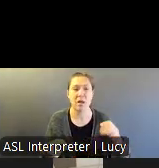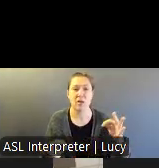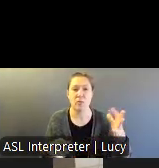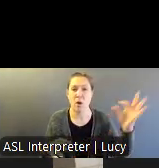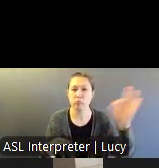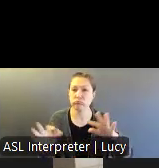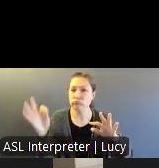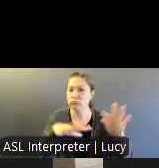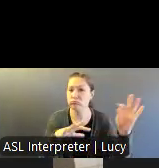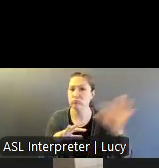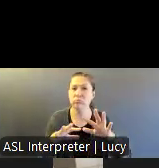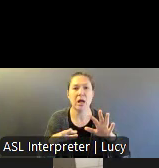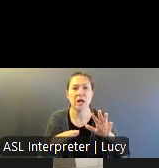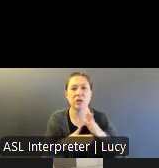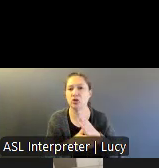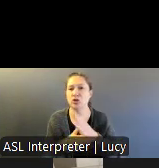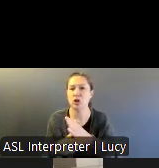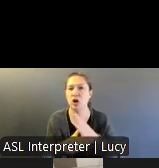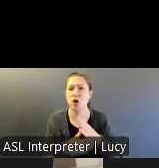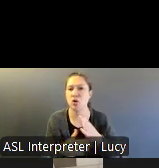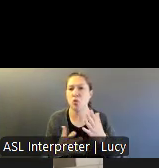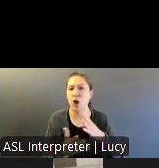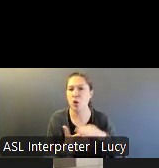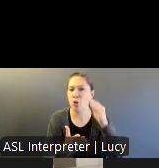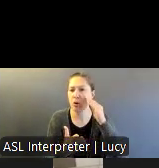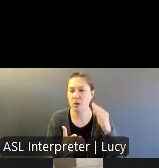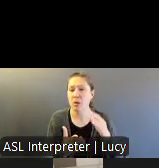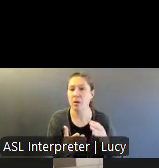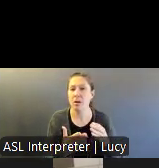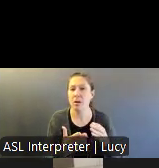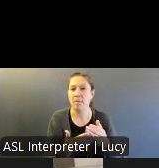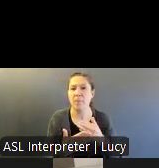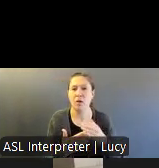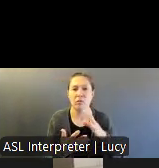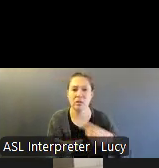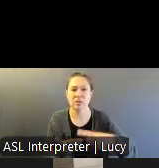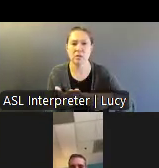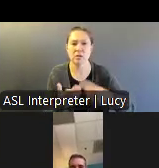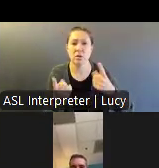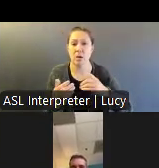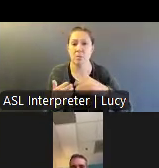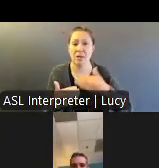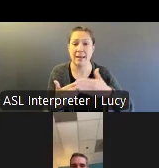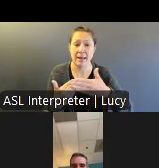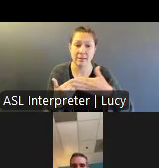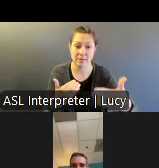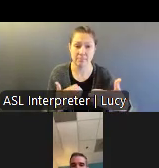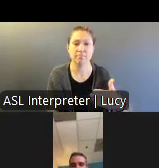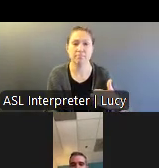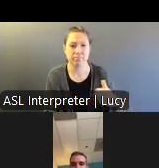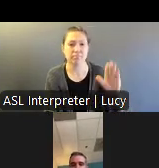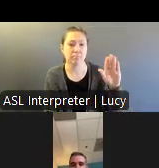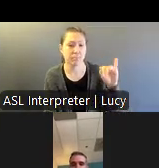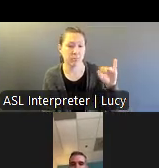away or felt important to talk about within a large group before we talk about next steps. A quick note that